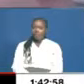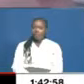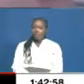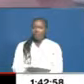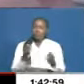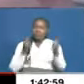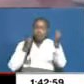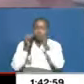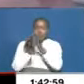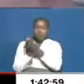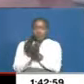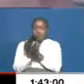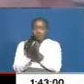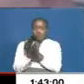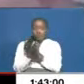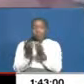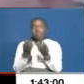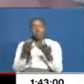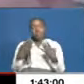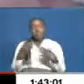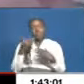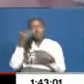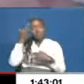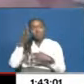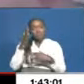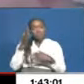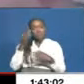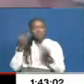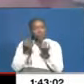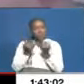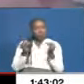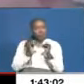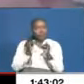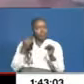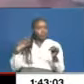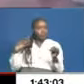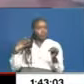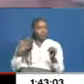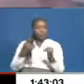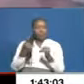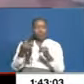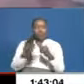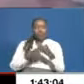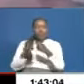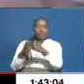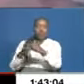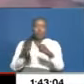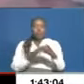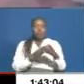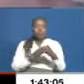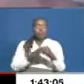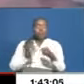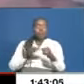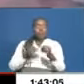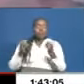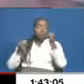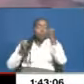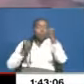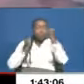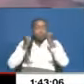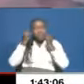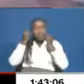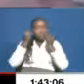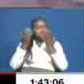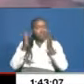and none too many since independence to the year 1999, the Kenya Defense Forces discouraged female soldiers from getting married or